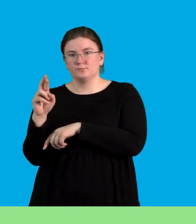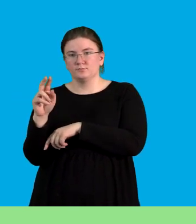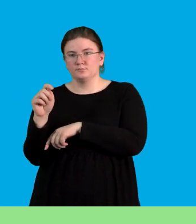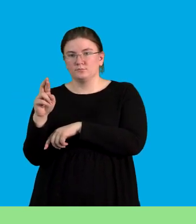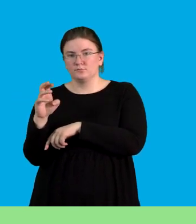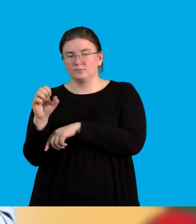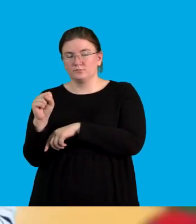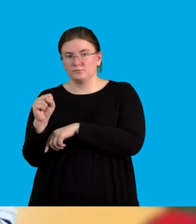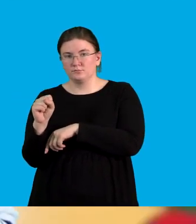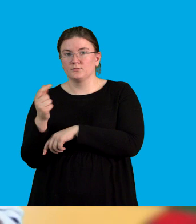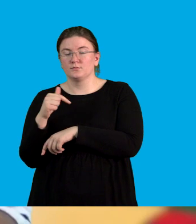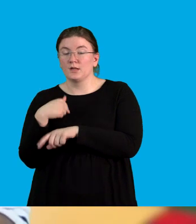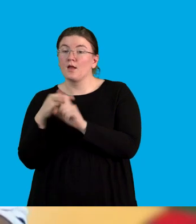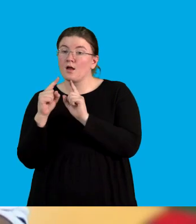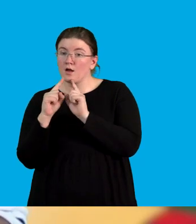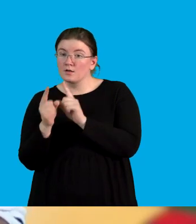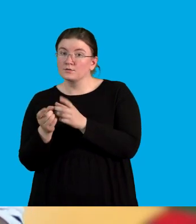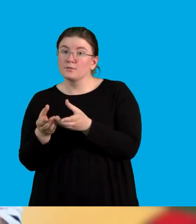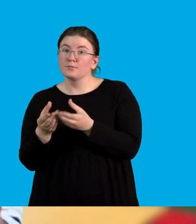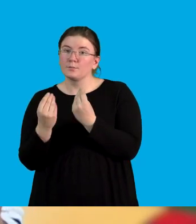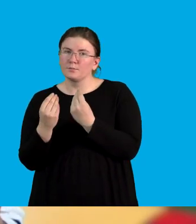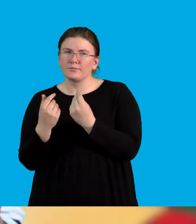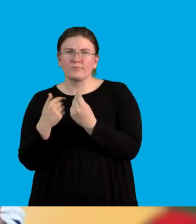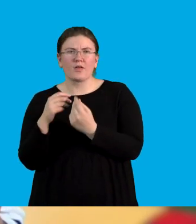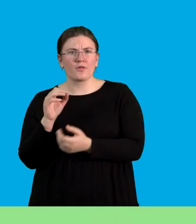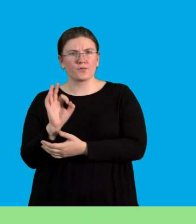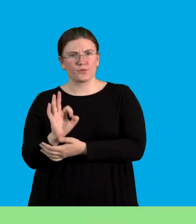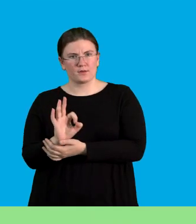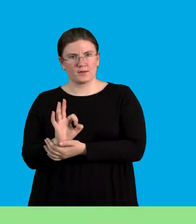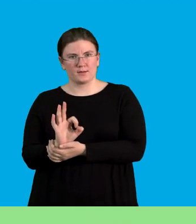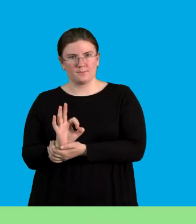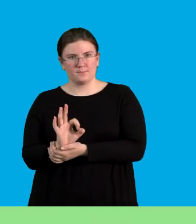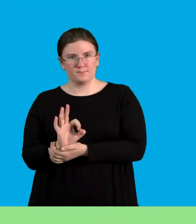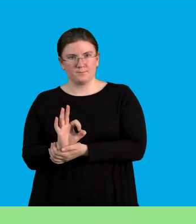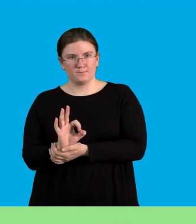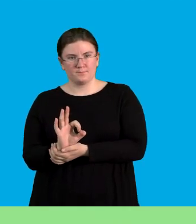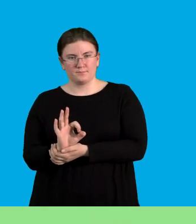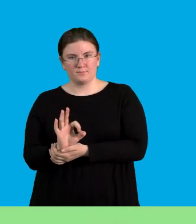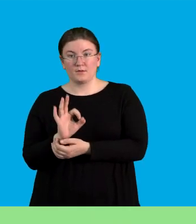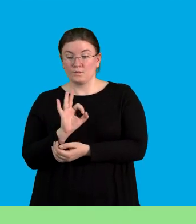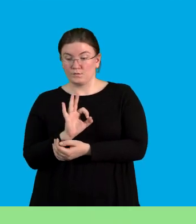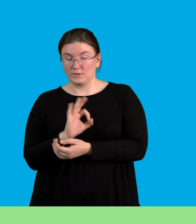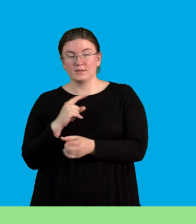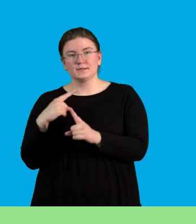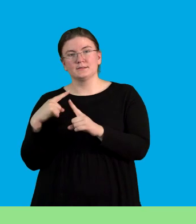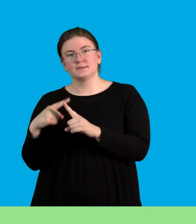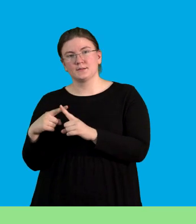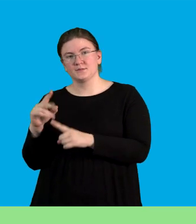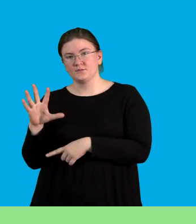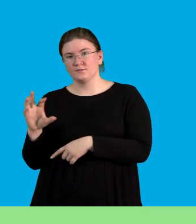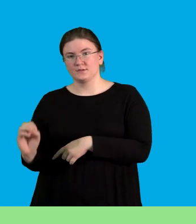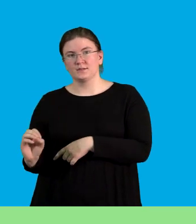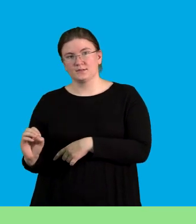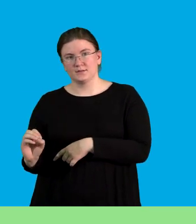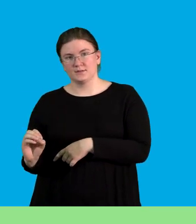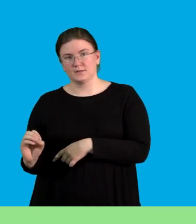from the previous question, we got a 3 there. So we are going to take that 3 and then